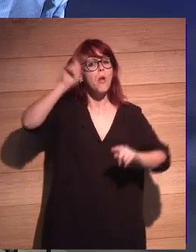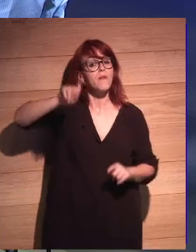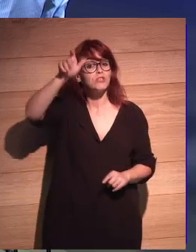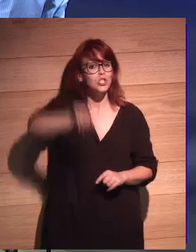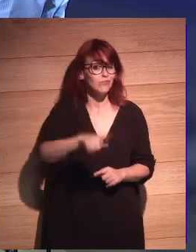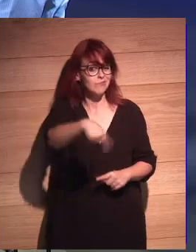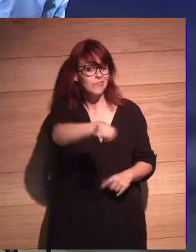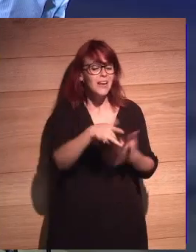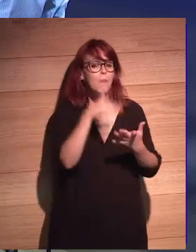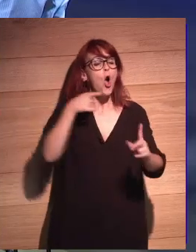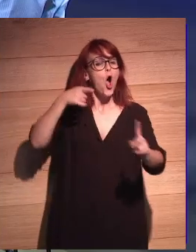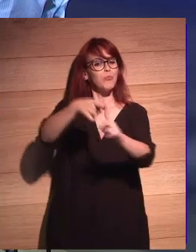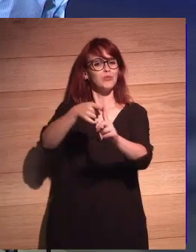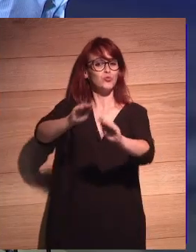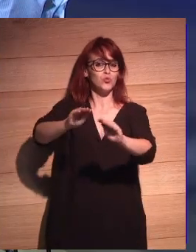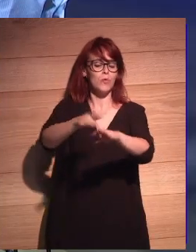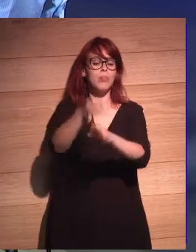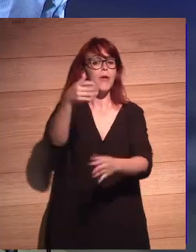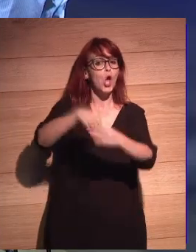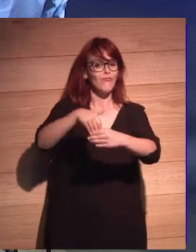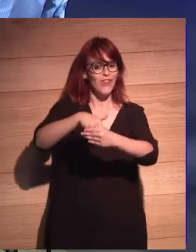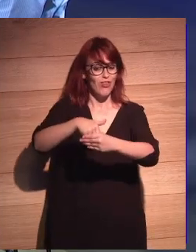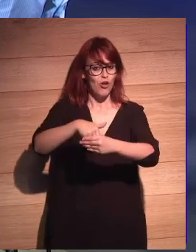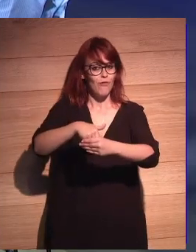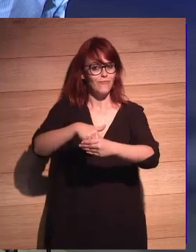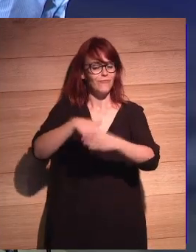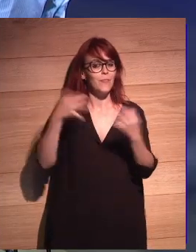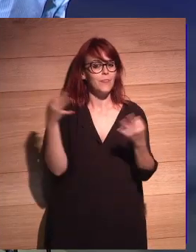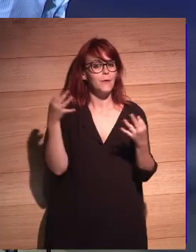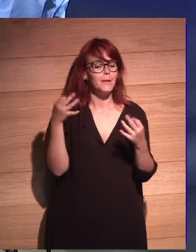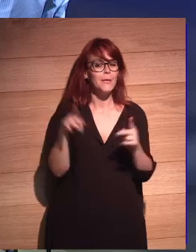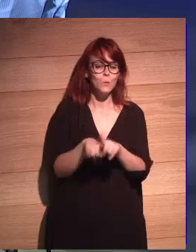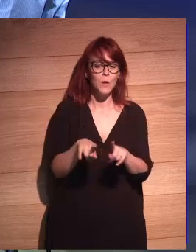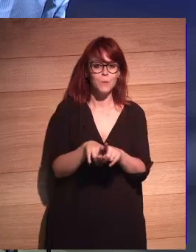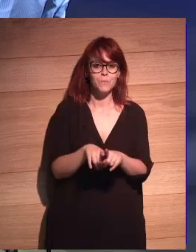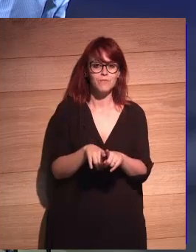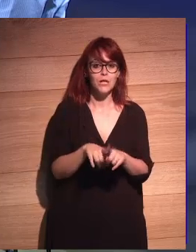we train teachers, I think that the goal is not that the content